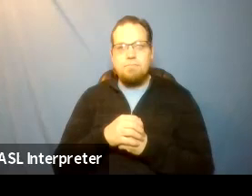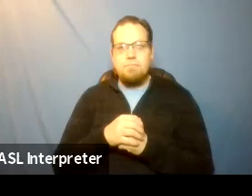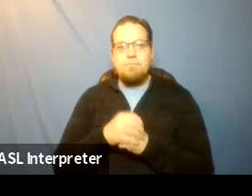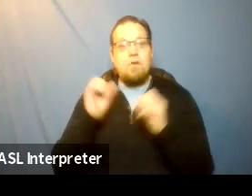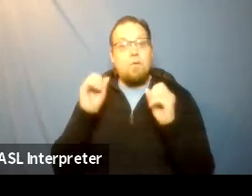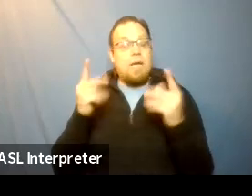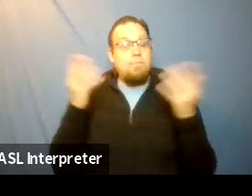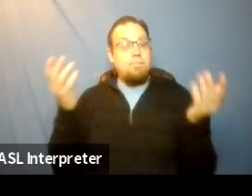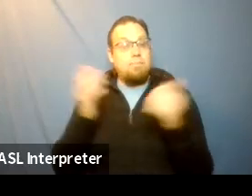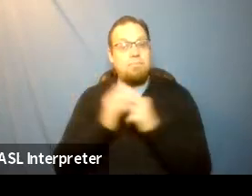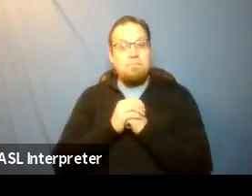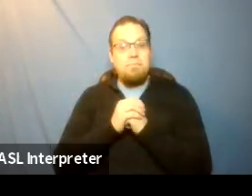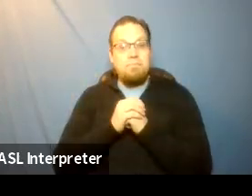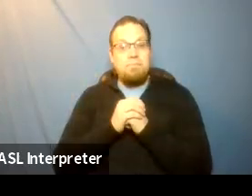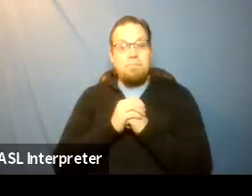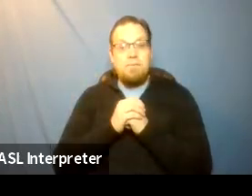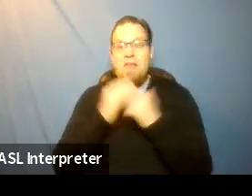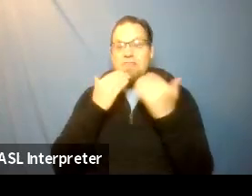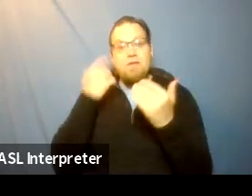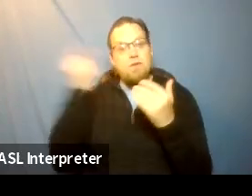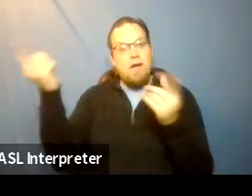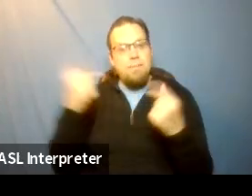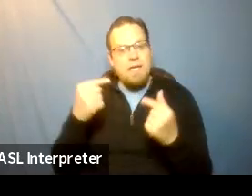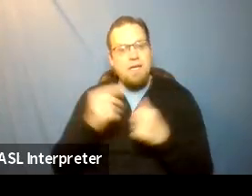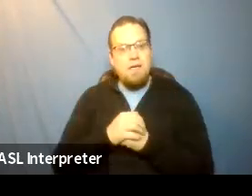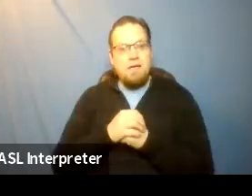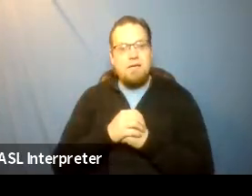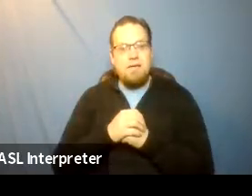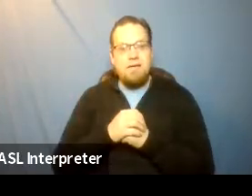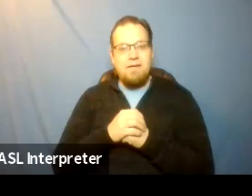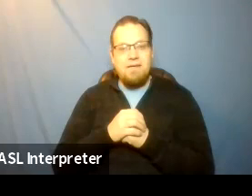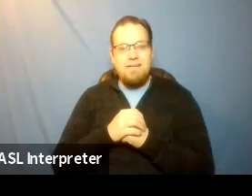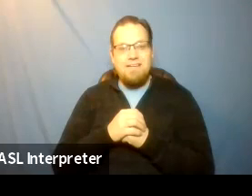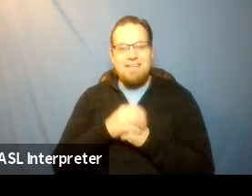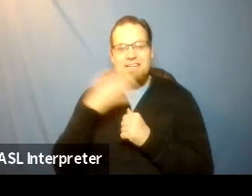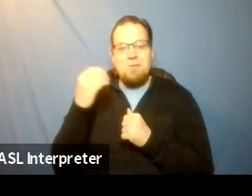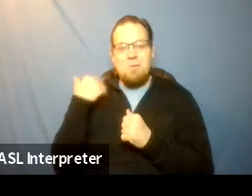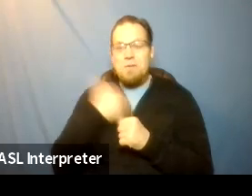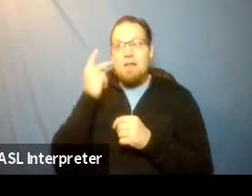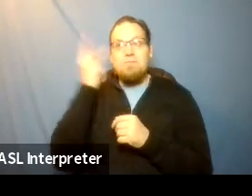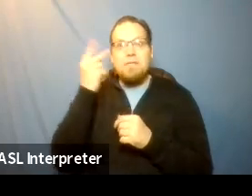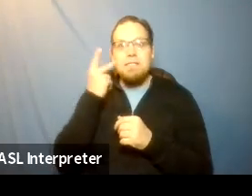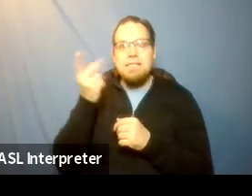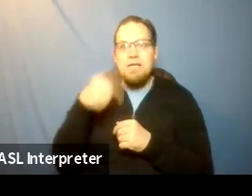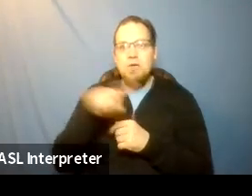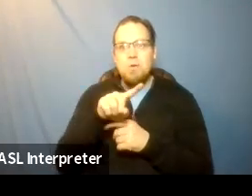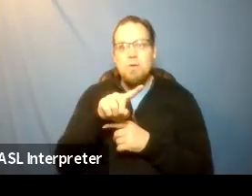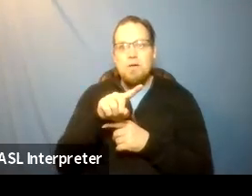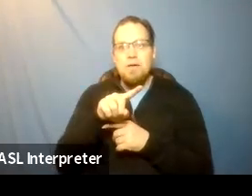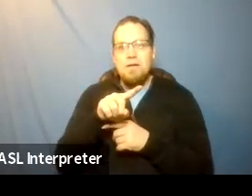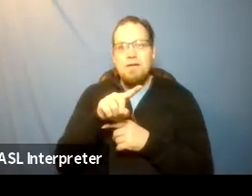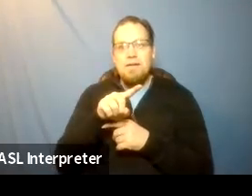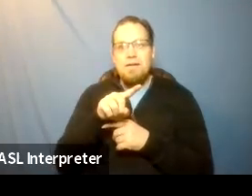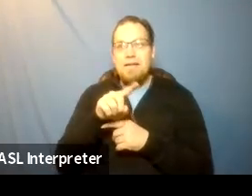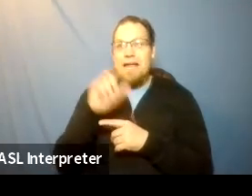Okay, then. Okay. Well, everybody, thank you for coming. And look forward to seeing you